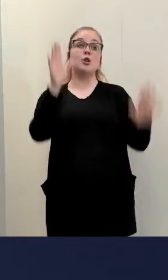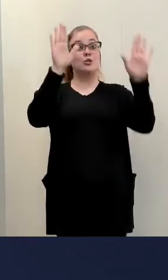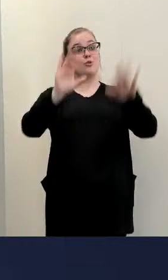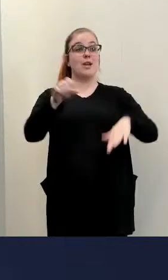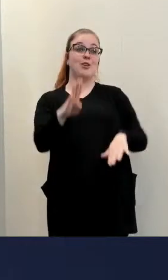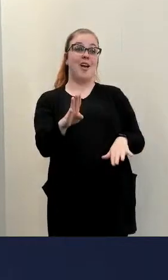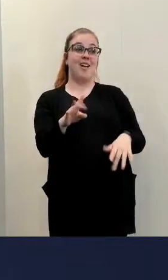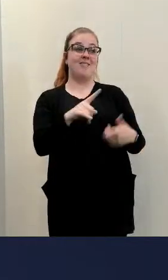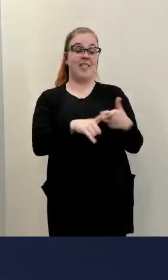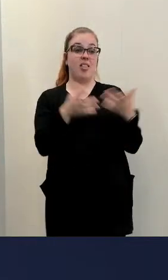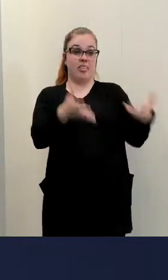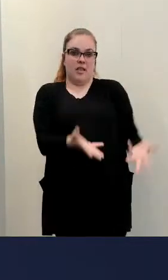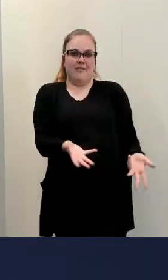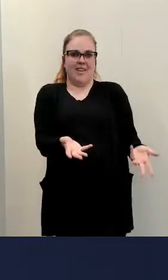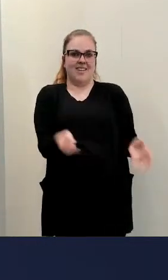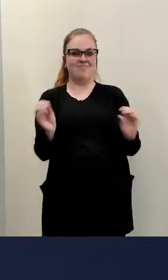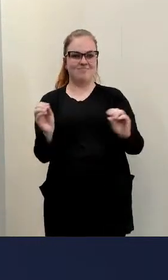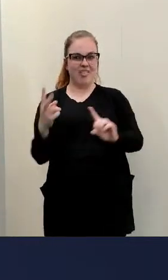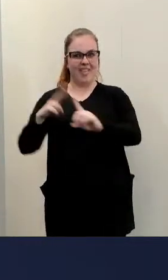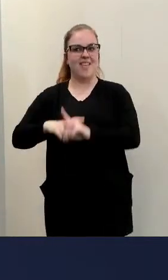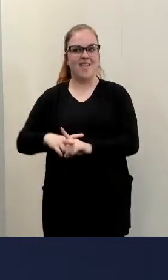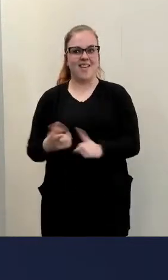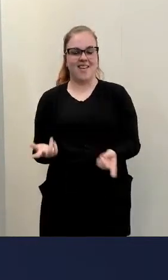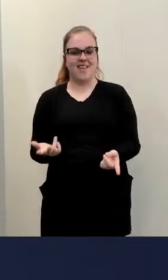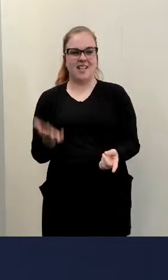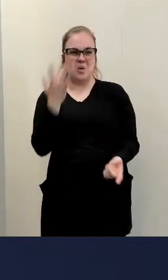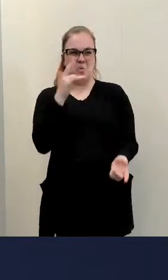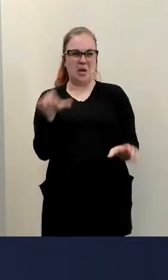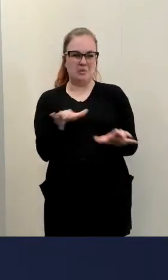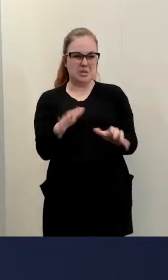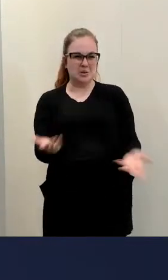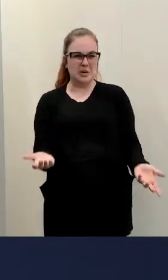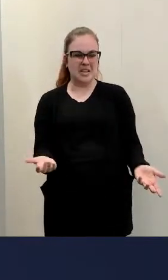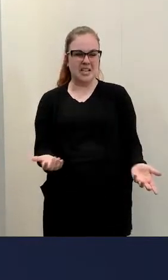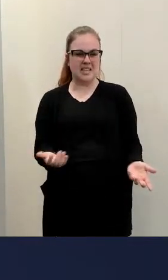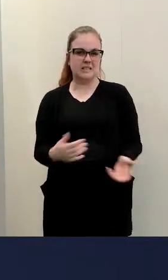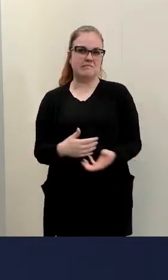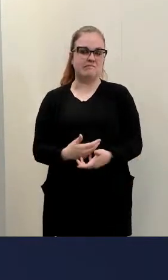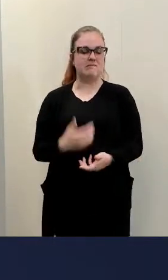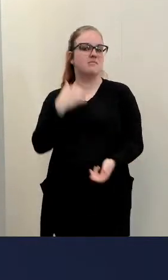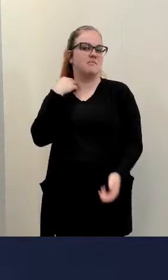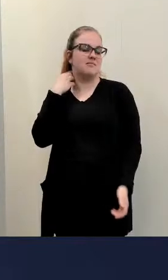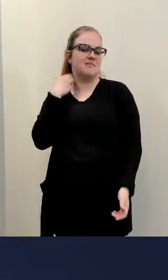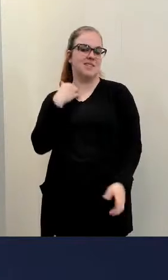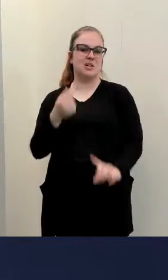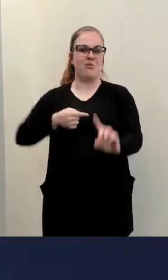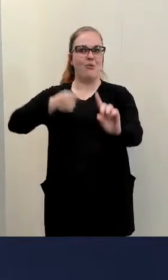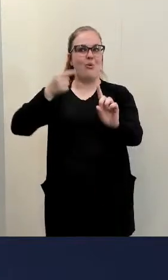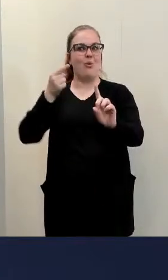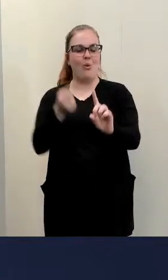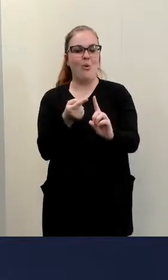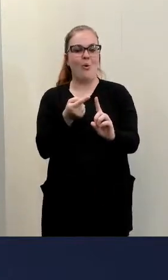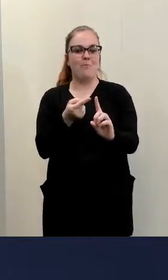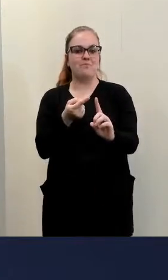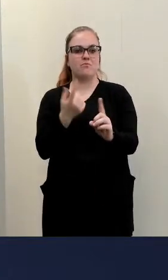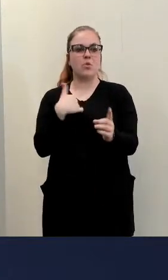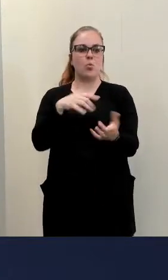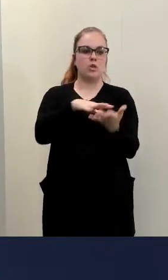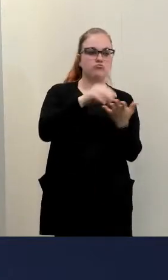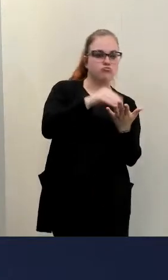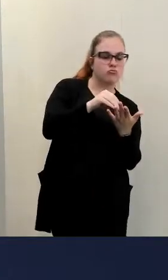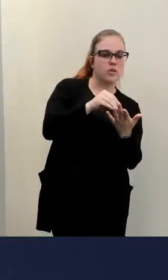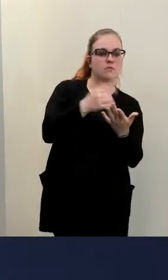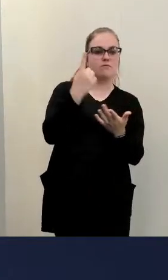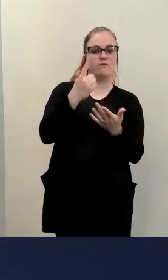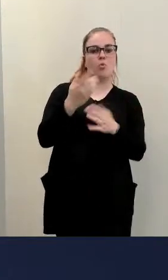job, and never do anything as a result of it, well, why did we do the report in the first place? The idea is, what can we learn from this to create